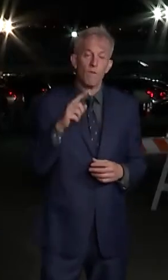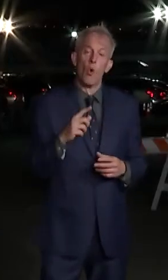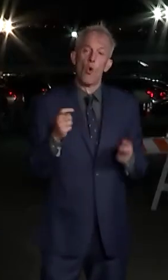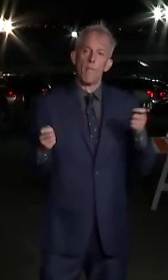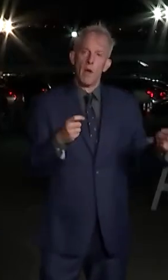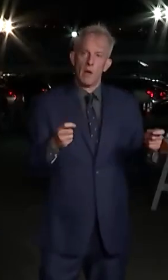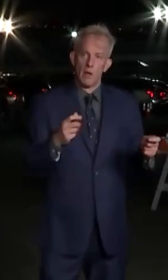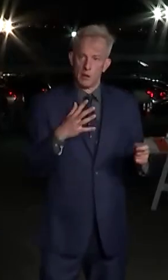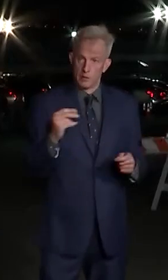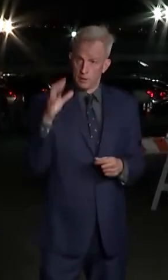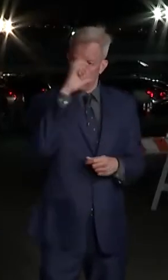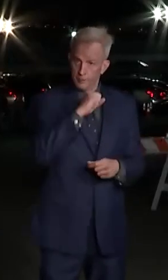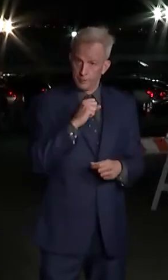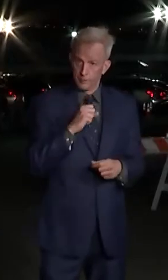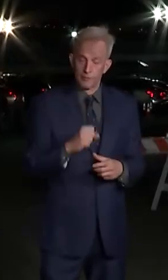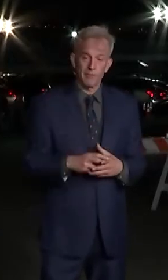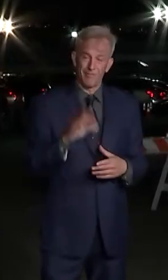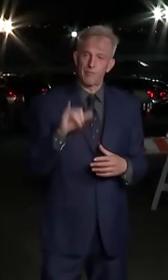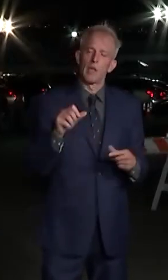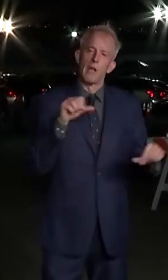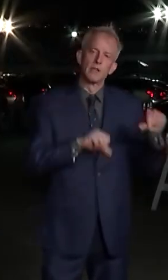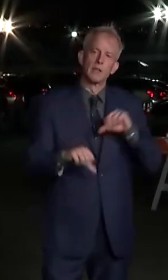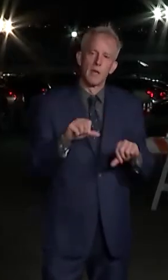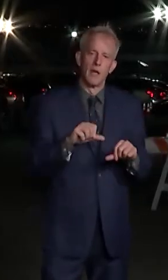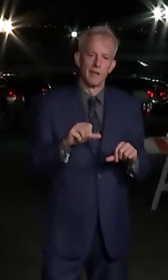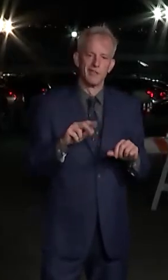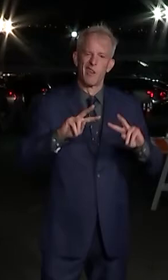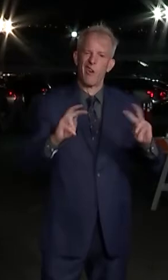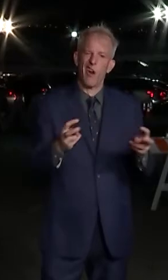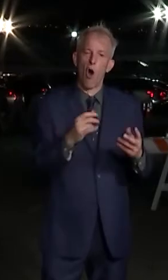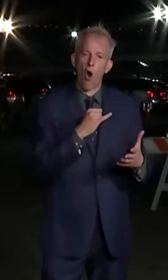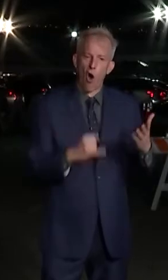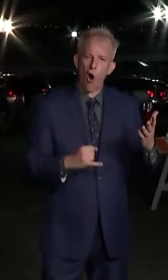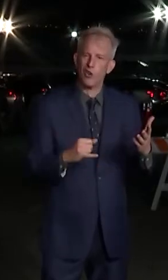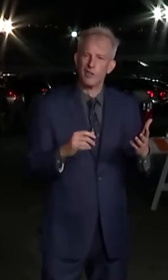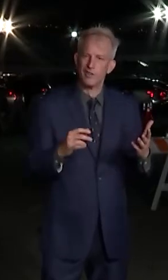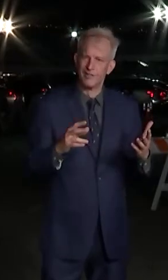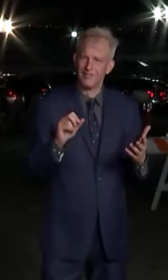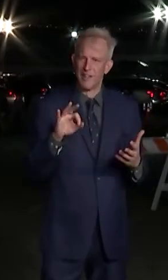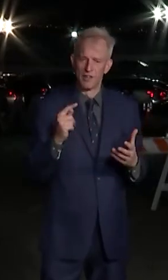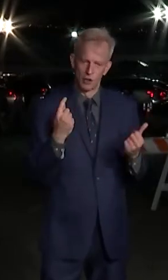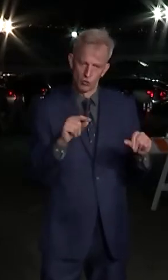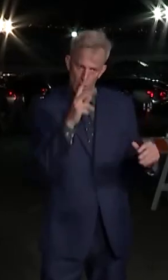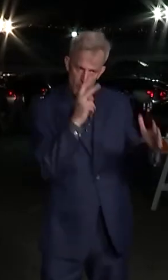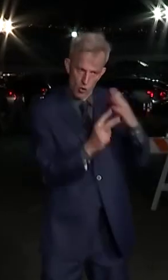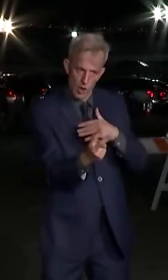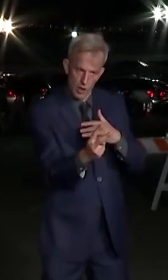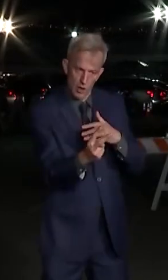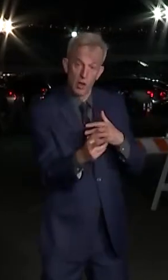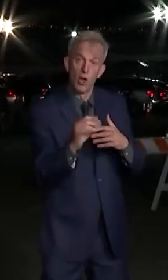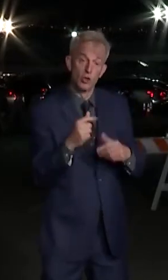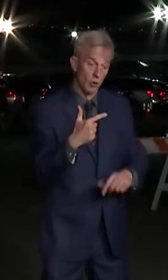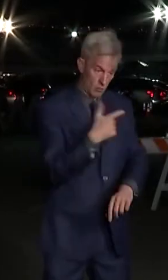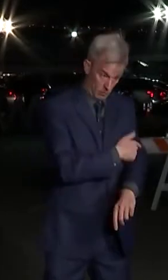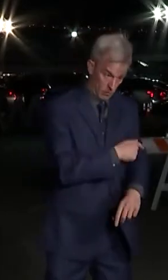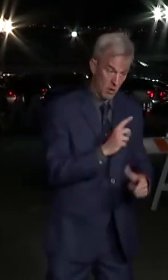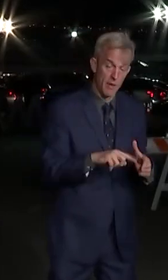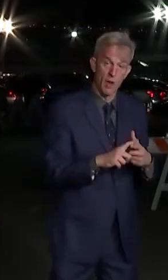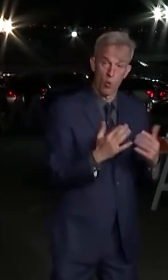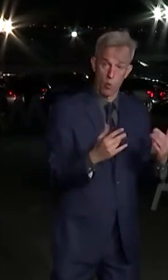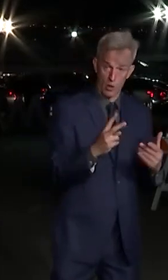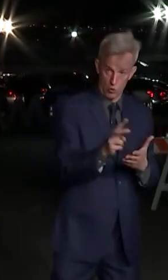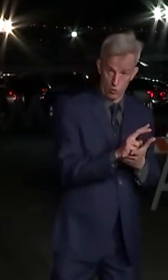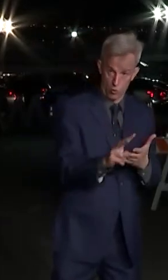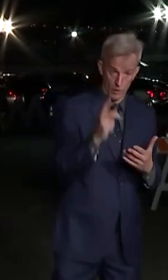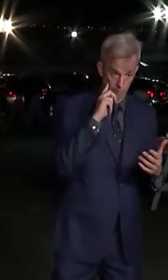the science and the art of this is to try to predict what's coming. So that second dose, we can't today say everybody